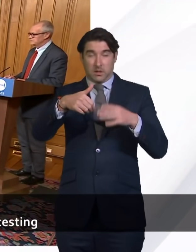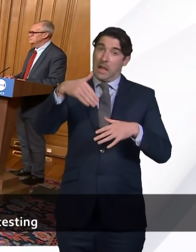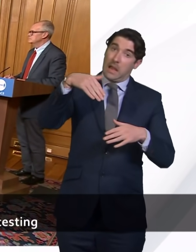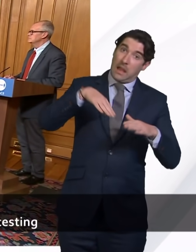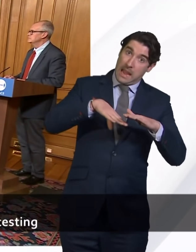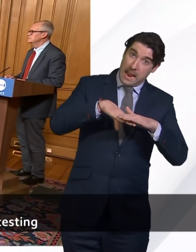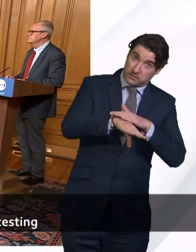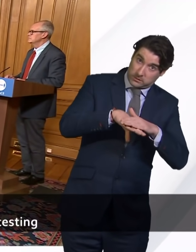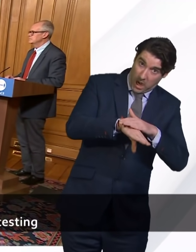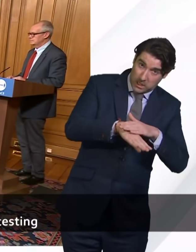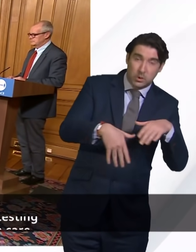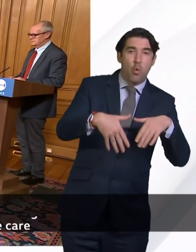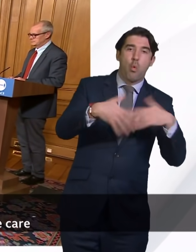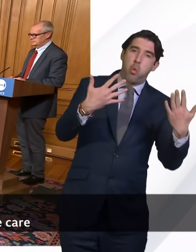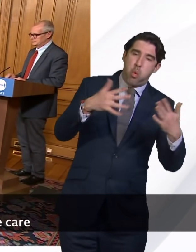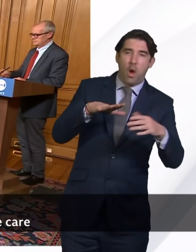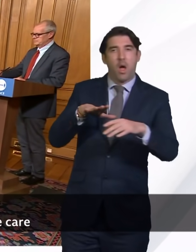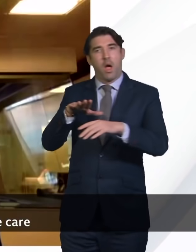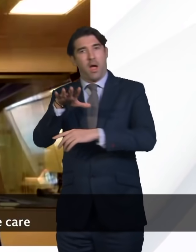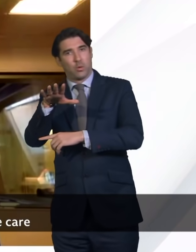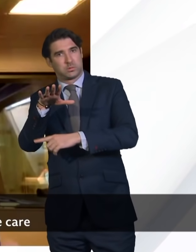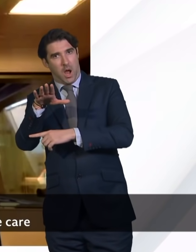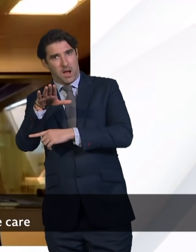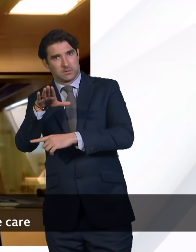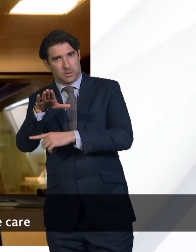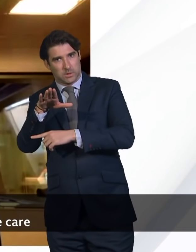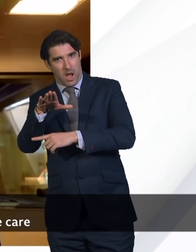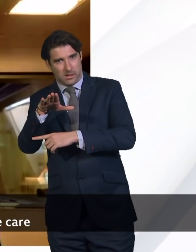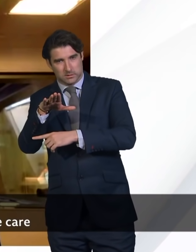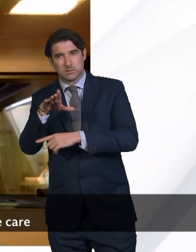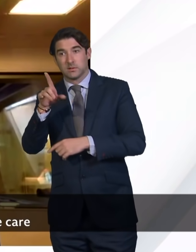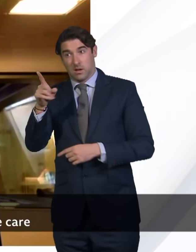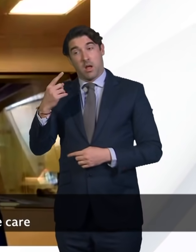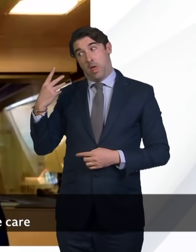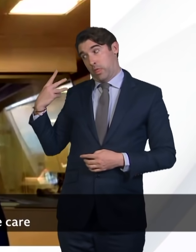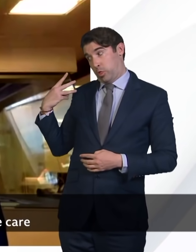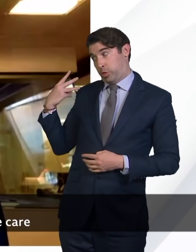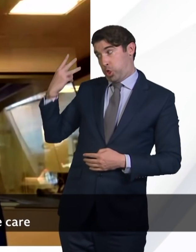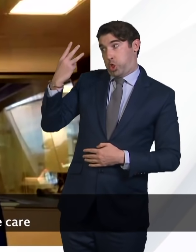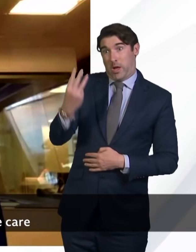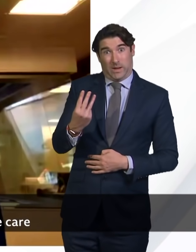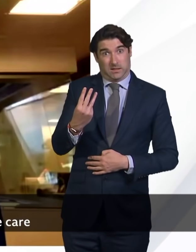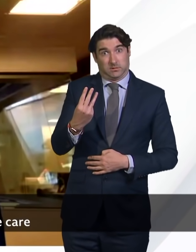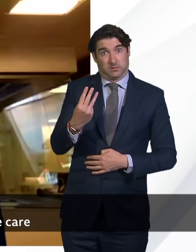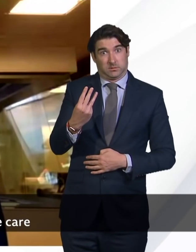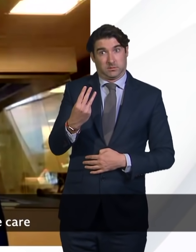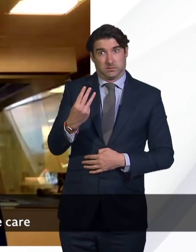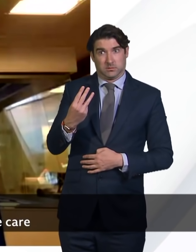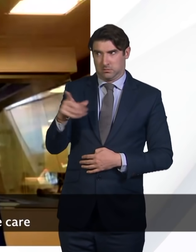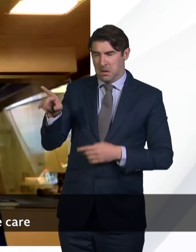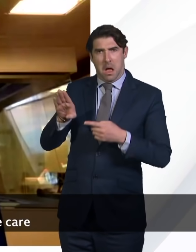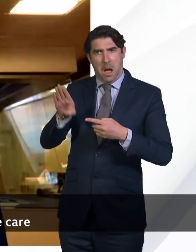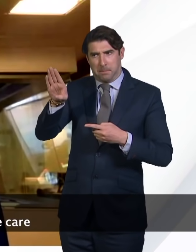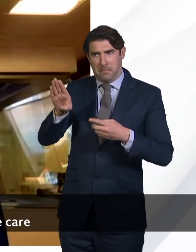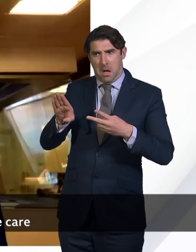I think we can beat the current outbreak. But 3 weeks later, the numbers are clearly going in the wrong direction.